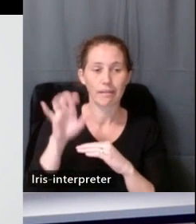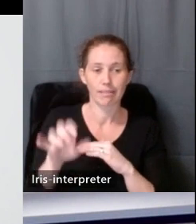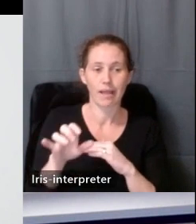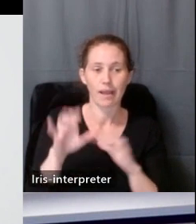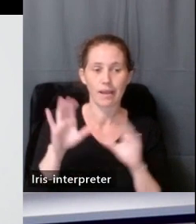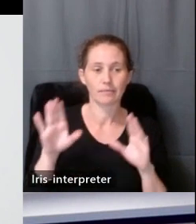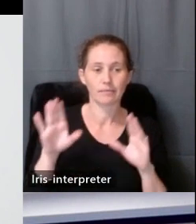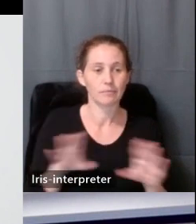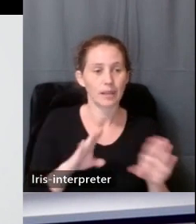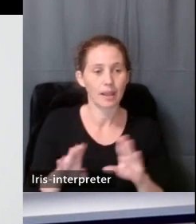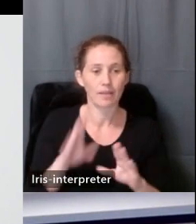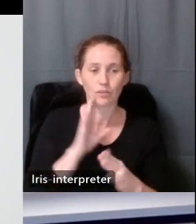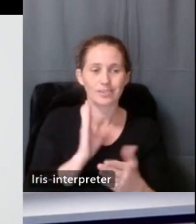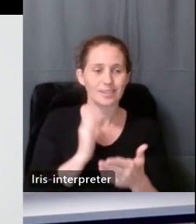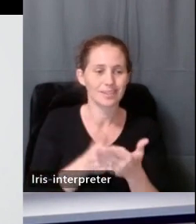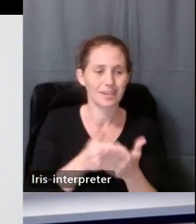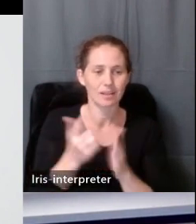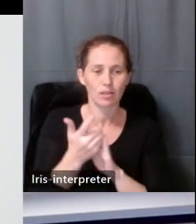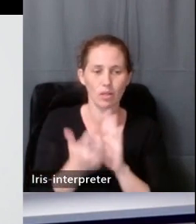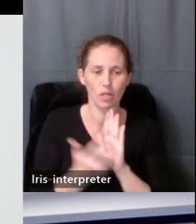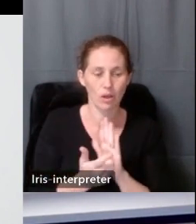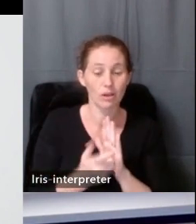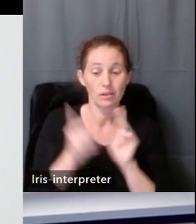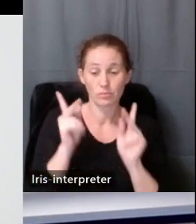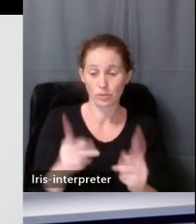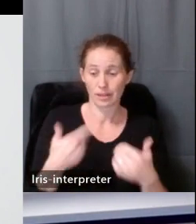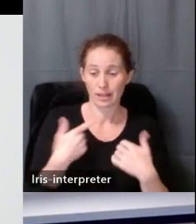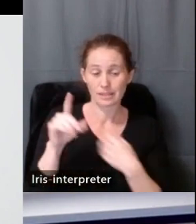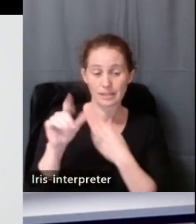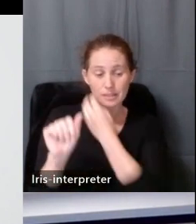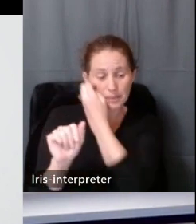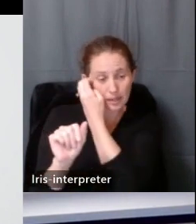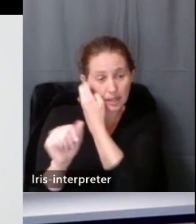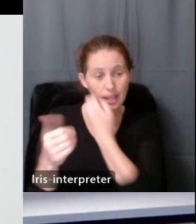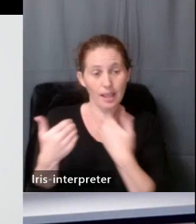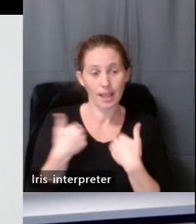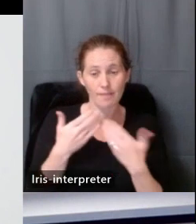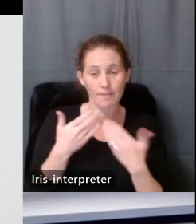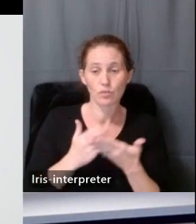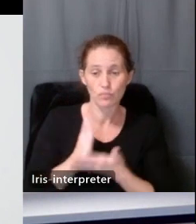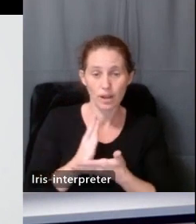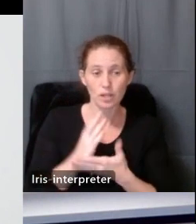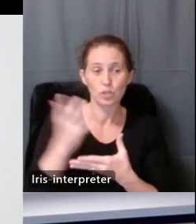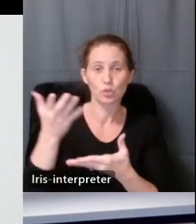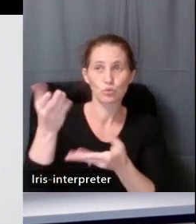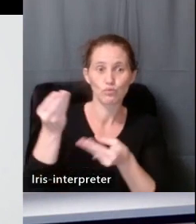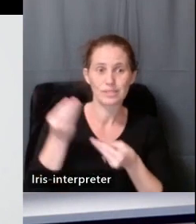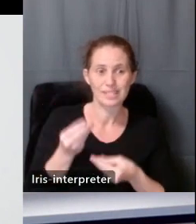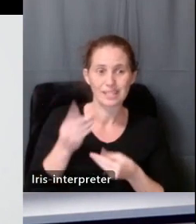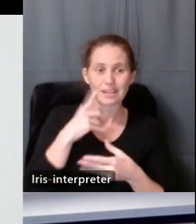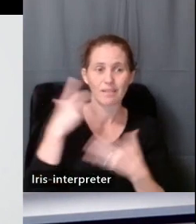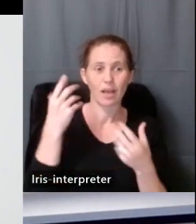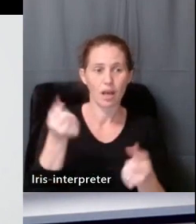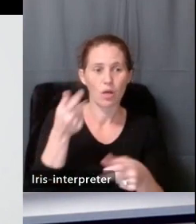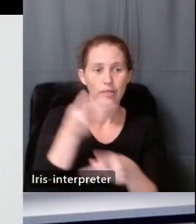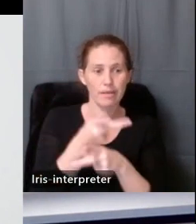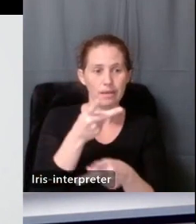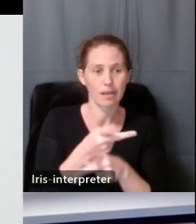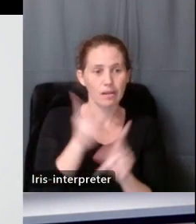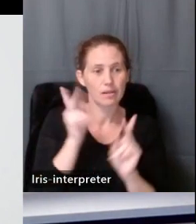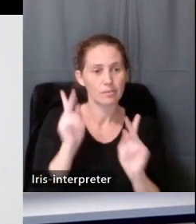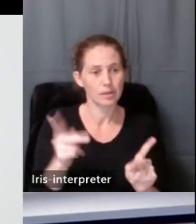conduct violates the law. Persons with disabilities have a right to receive health care, and persons